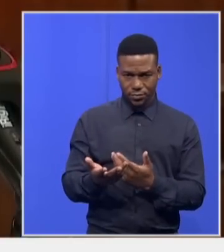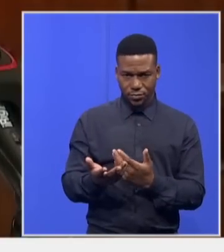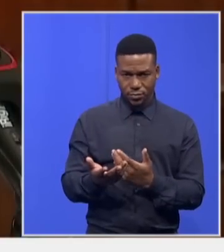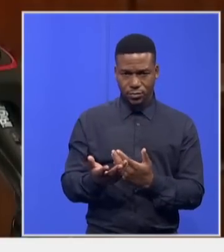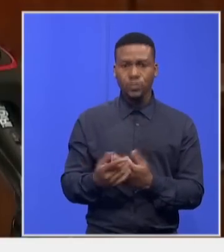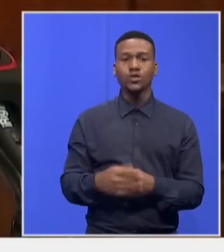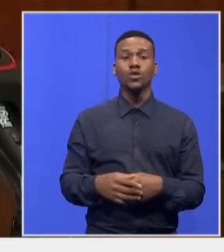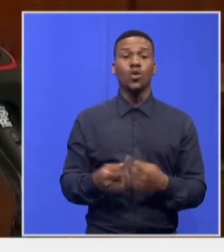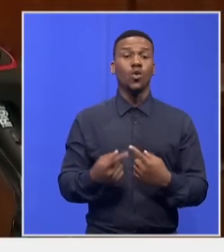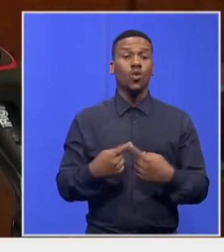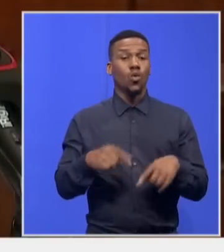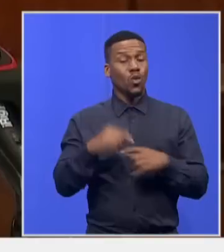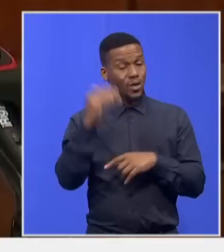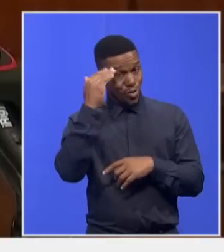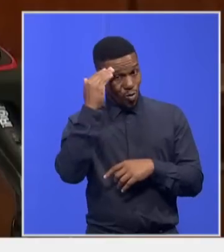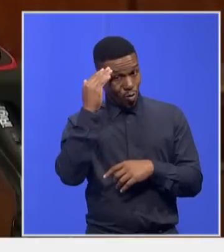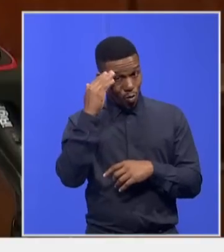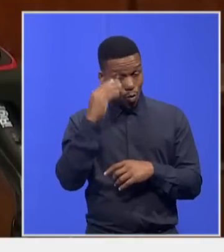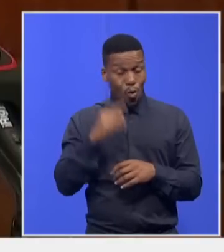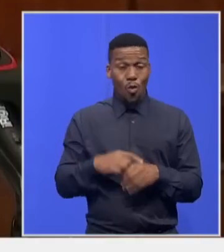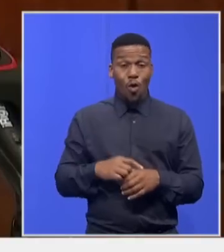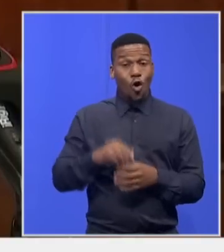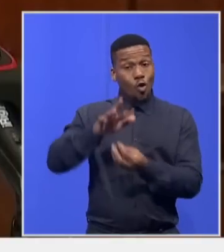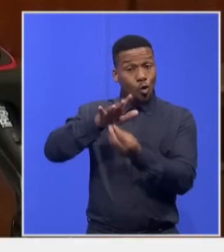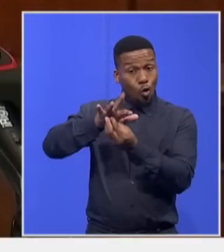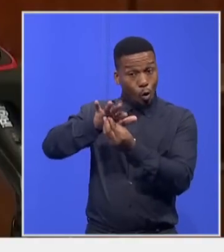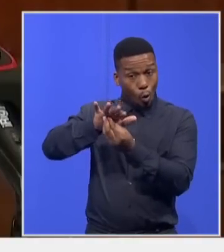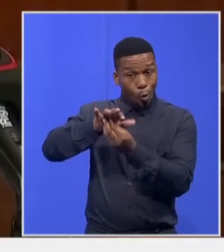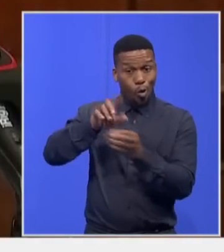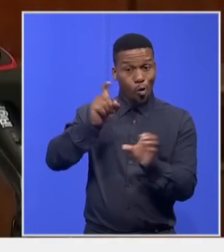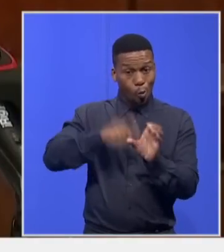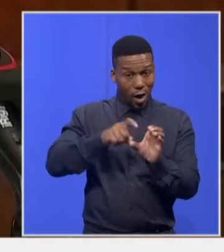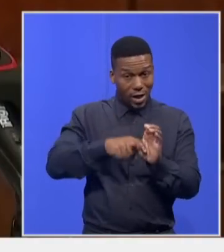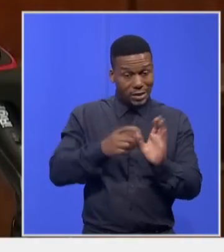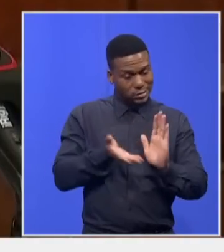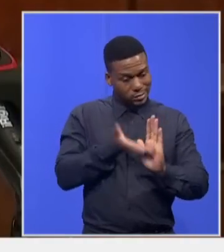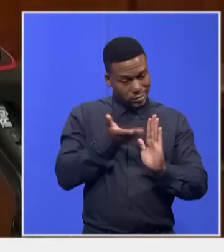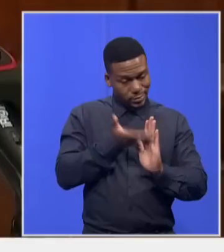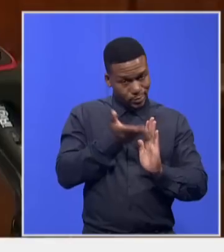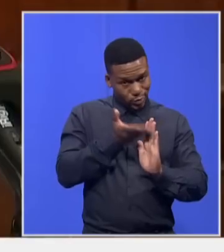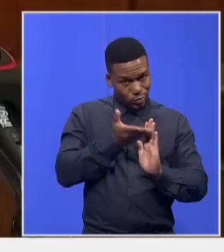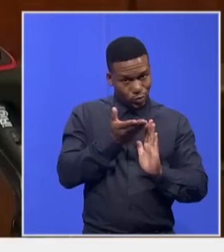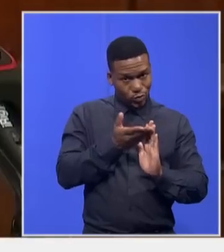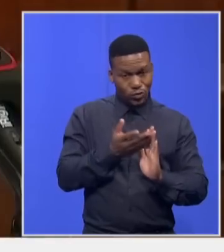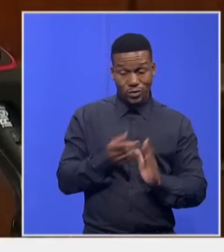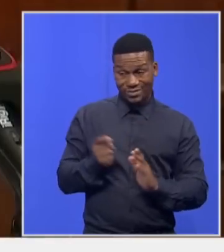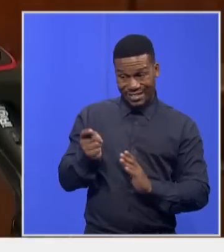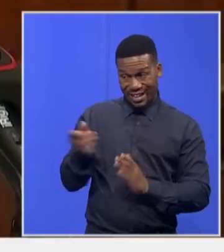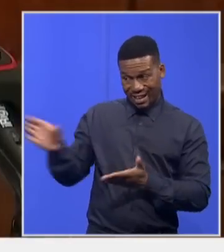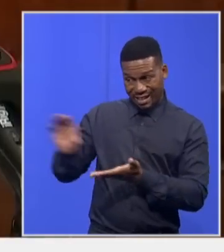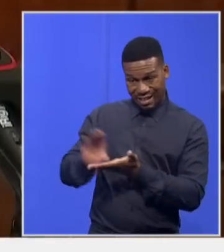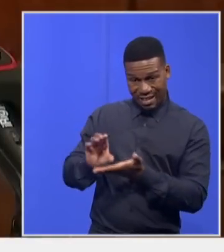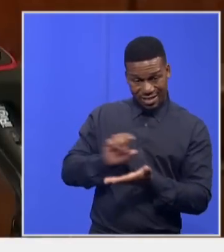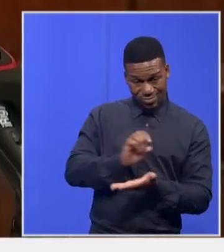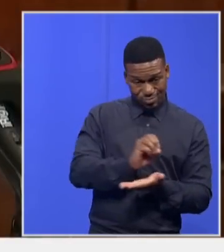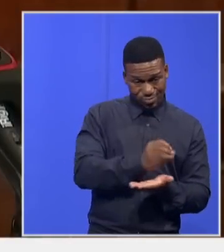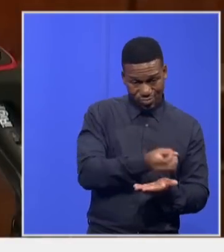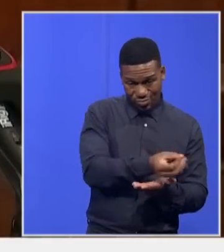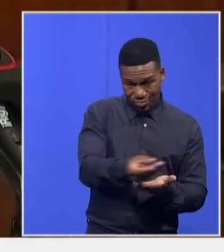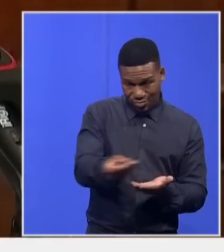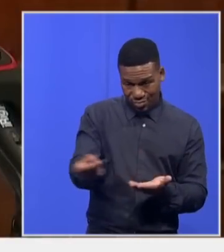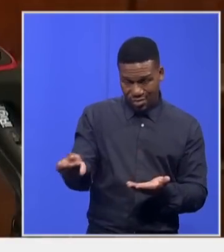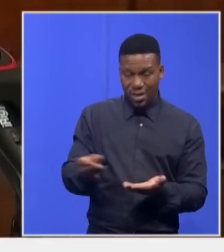of improvements in the coal quality, investing in those mines, not necessarily about the miners. Of course, it comes at cost